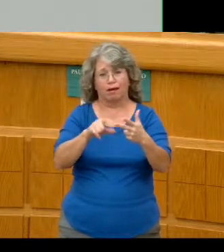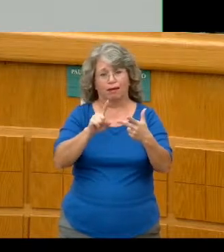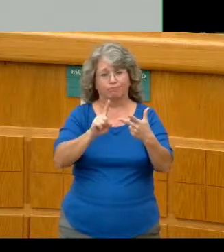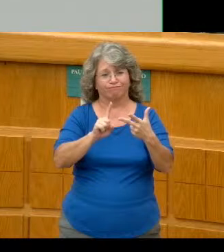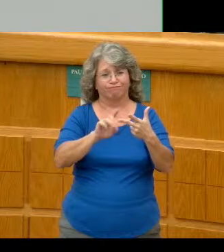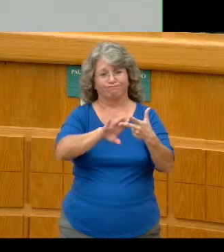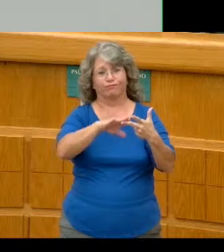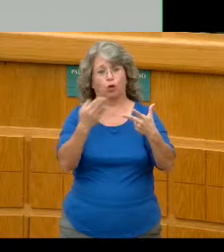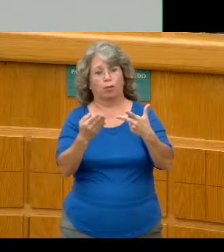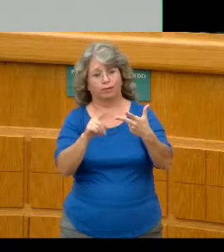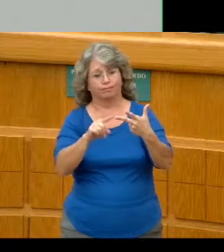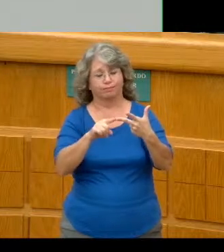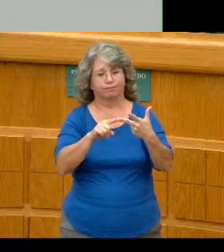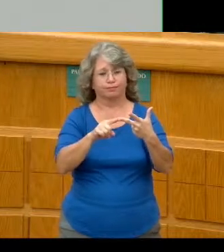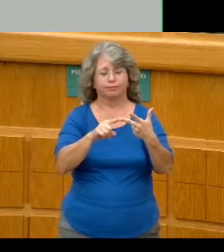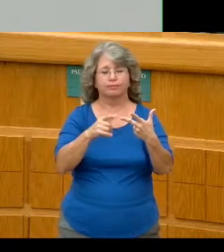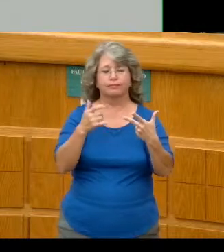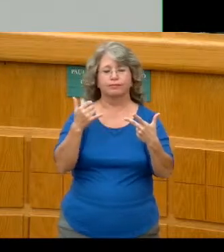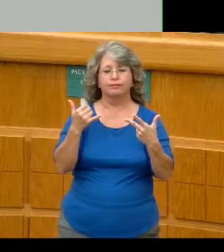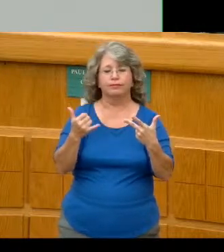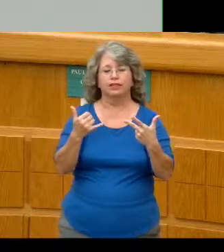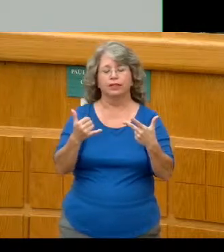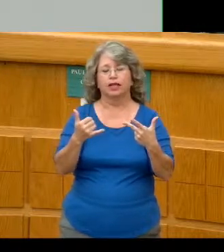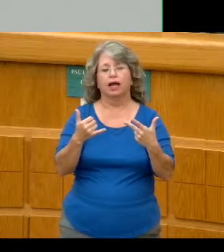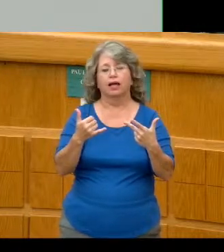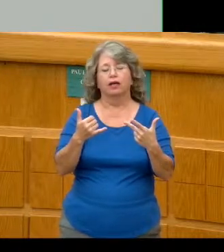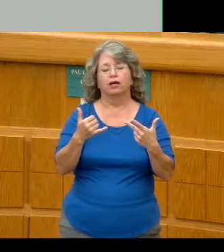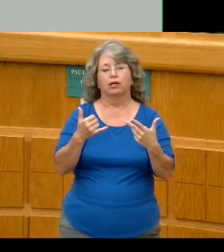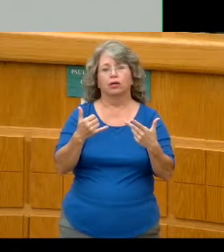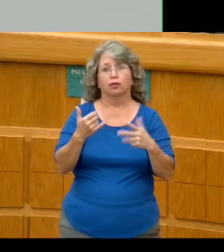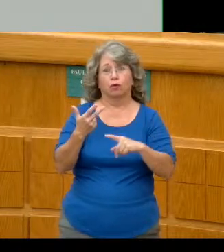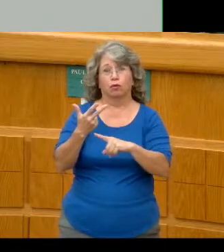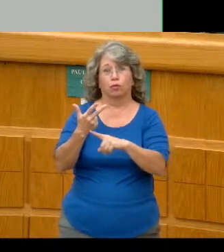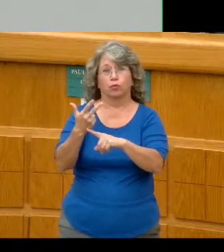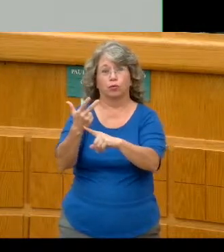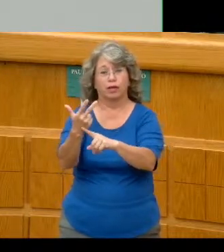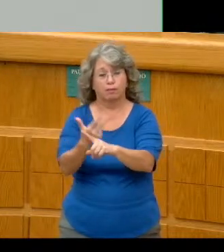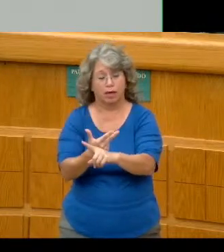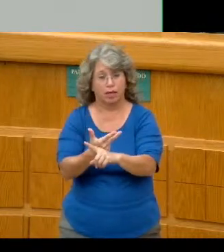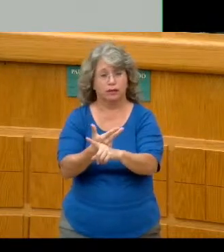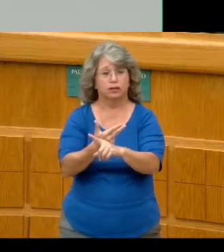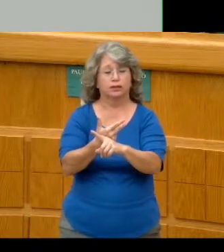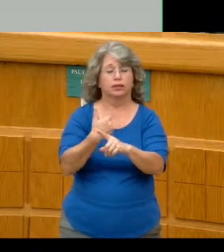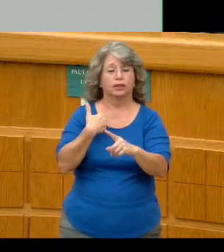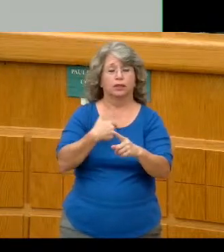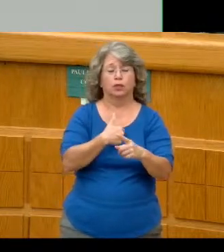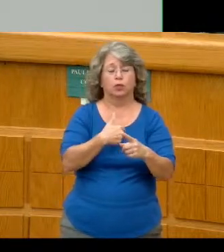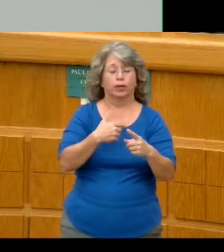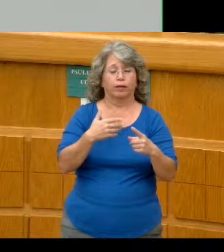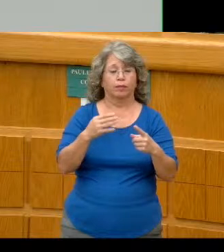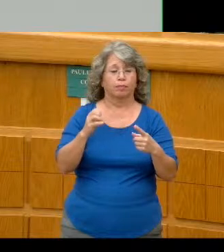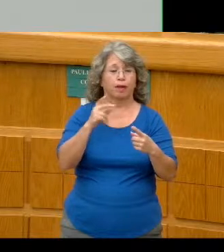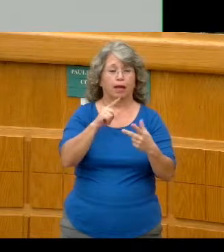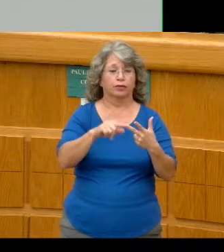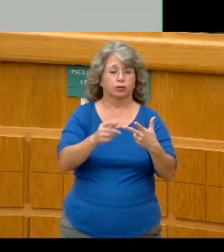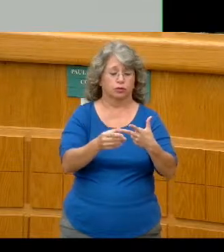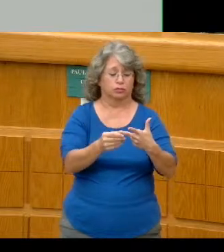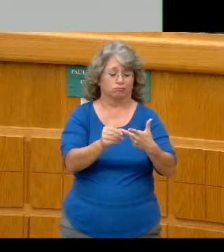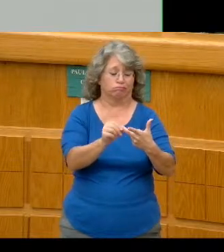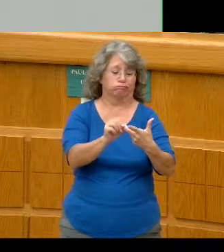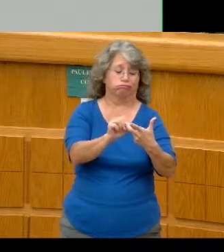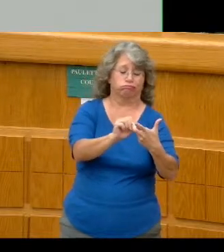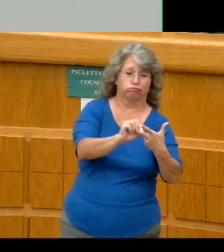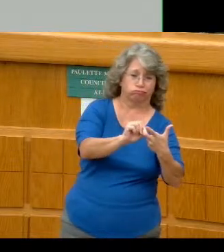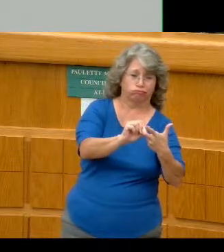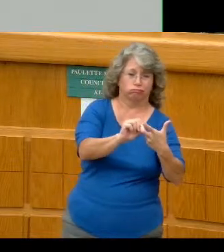later, we're going back to an Open Texas Phase 2.5 is what I call it, because it's almost a